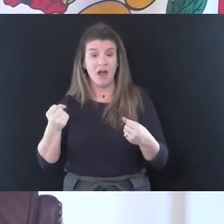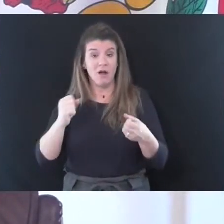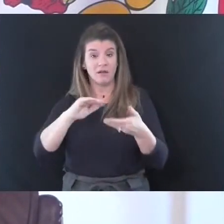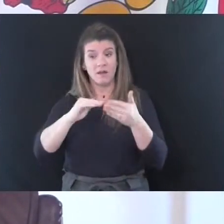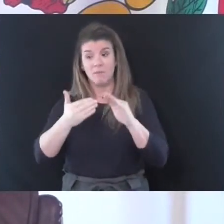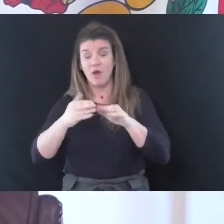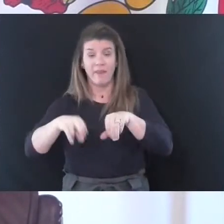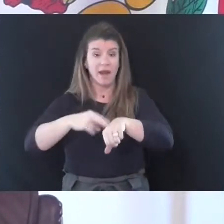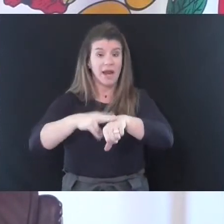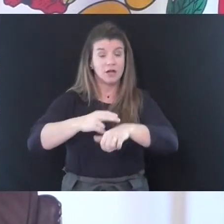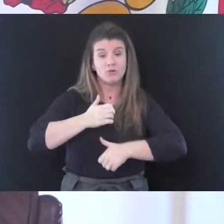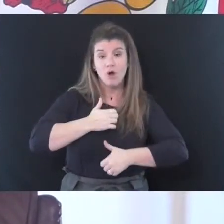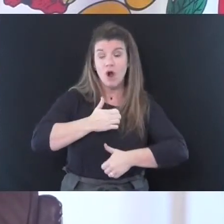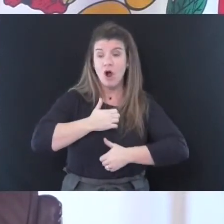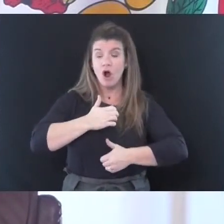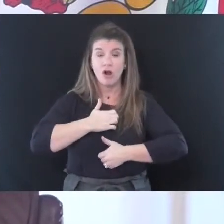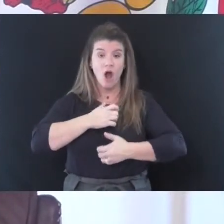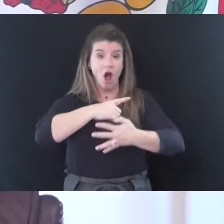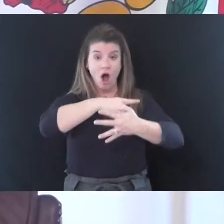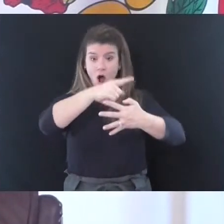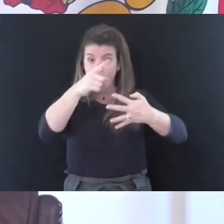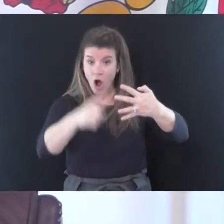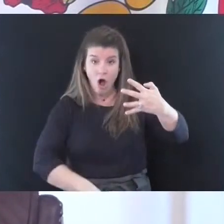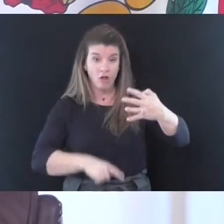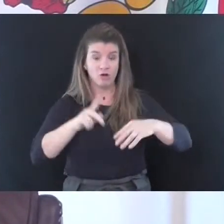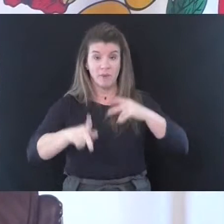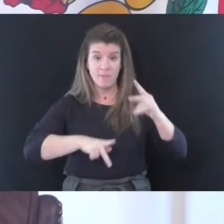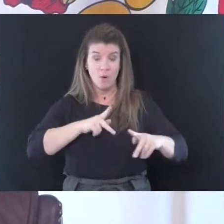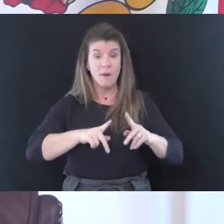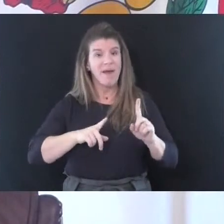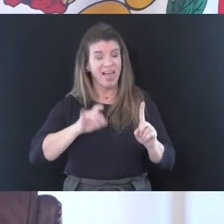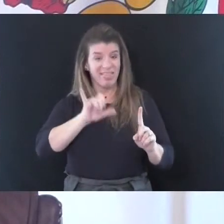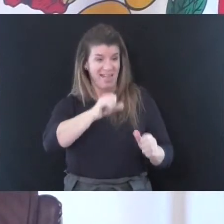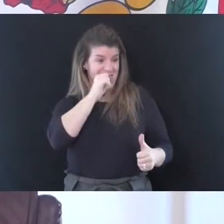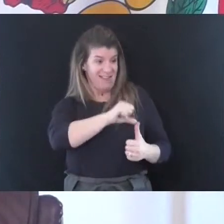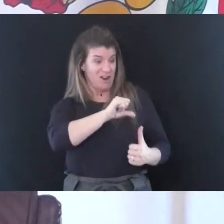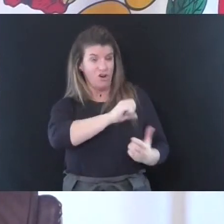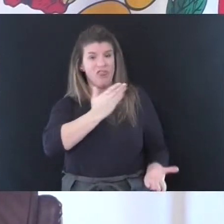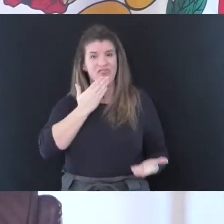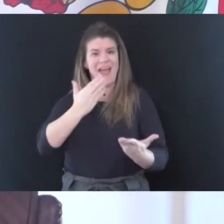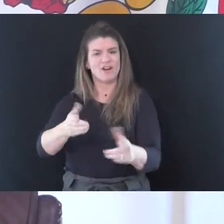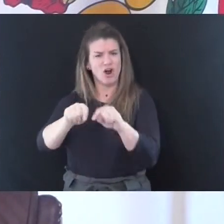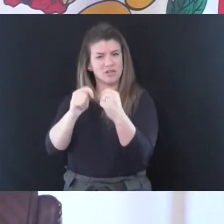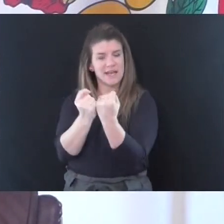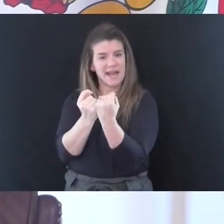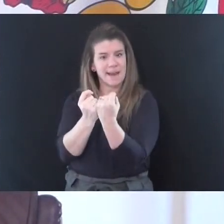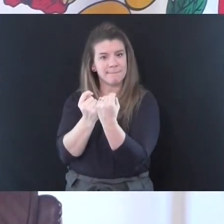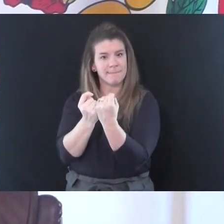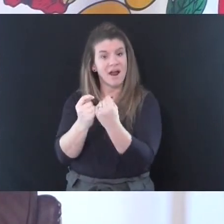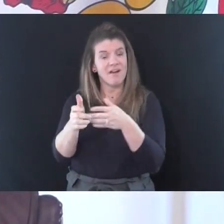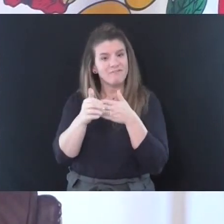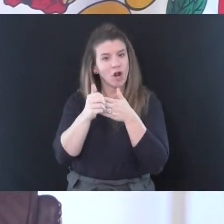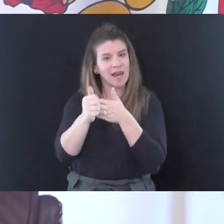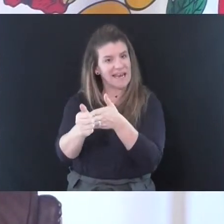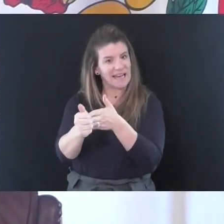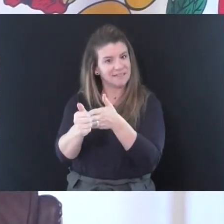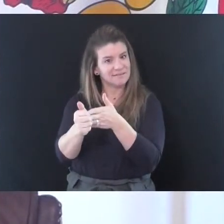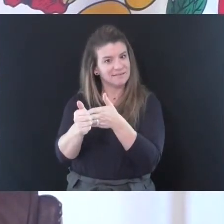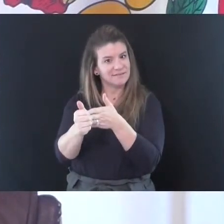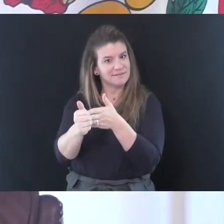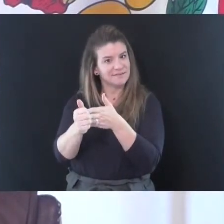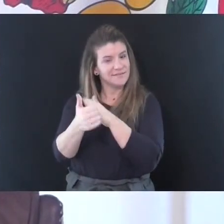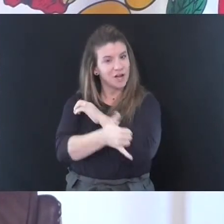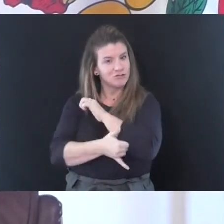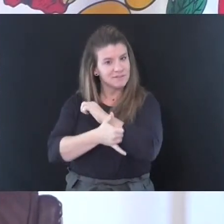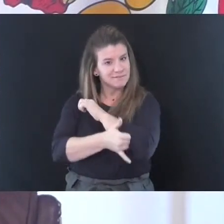the National Guard, all the different people, thanking our team for leading the way